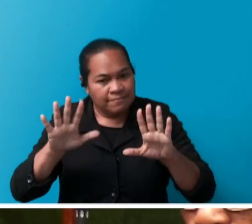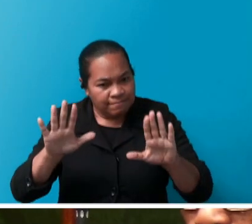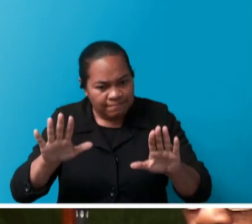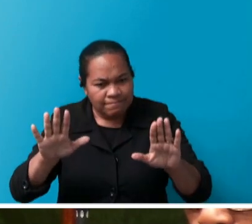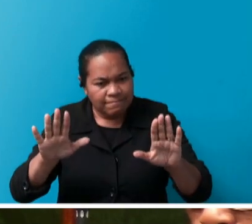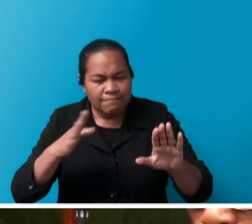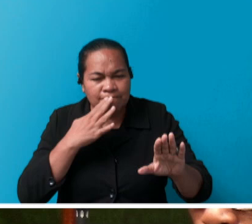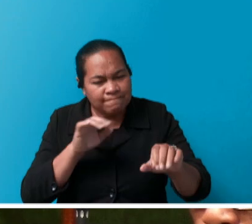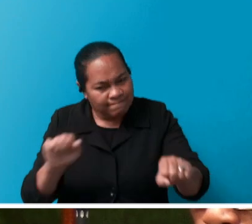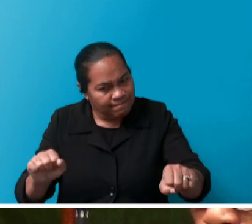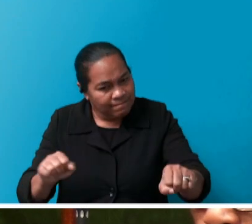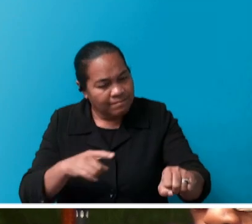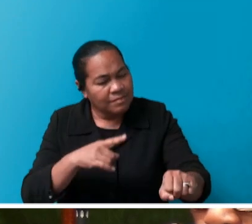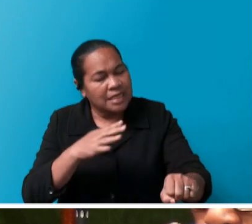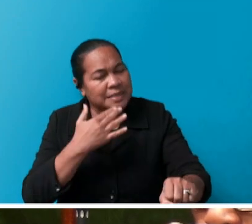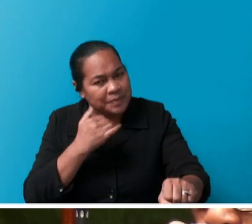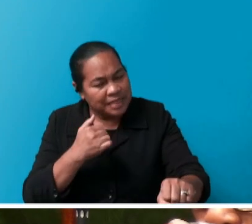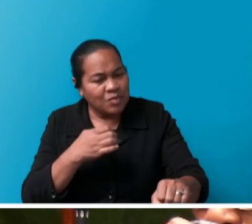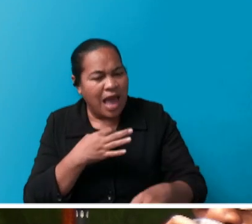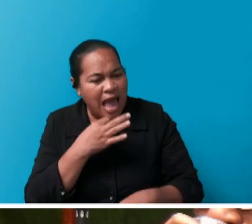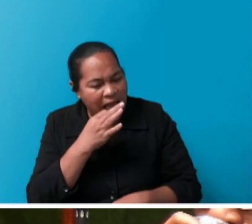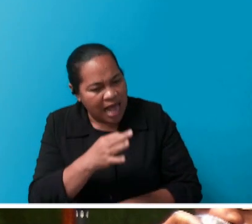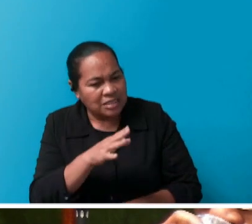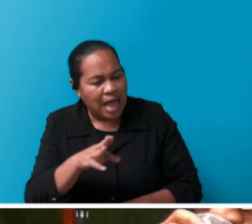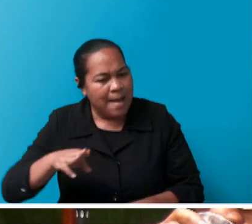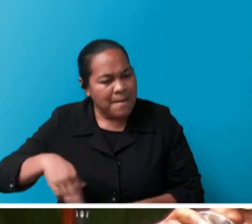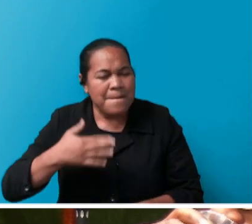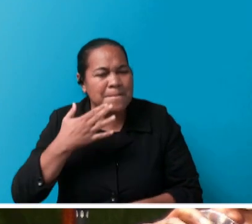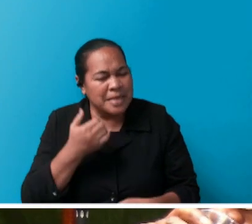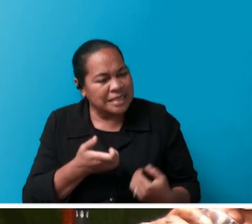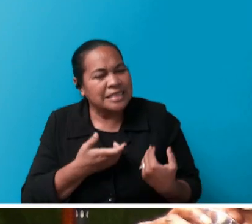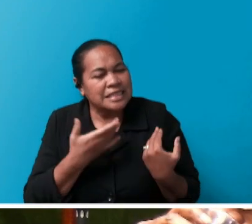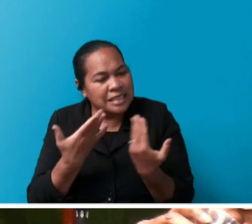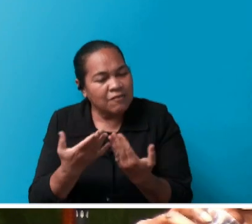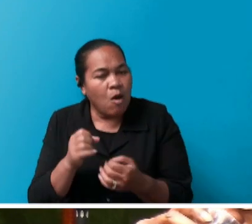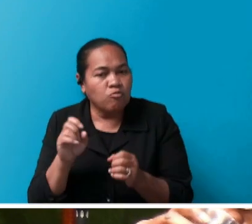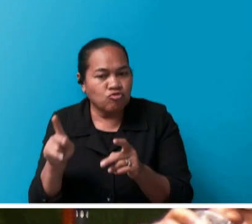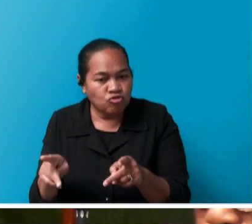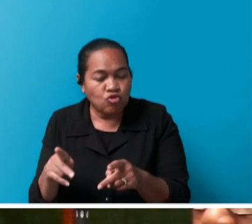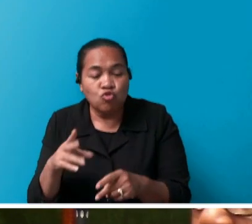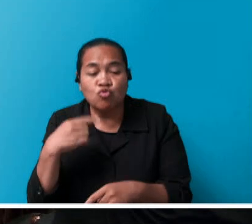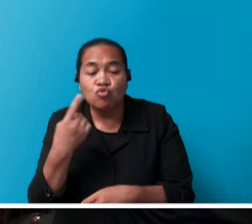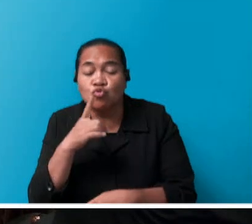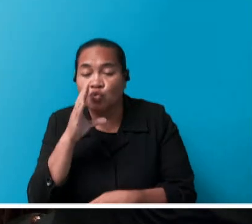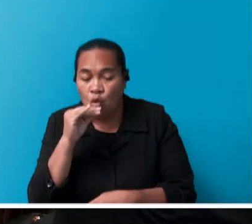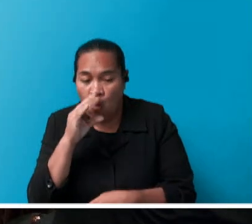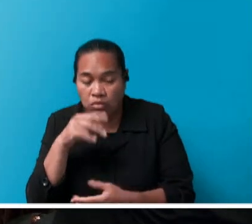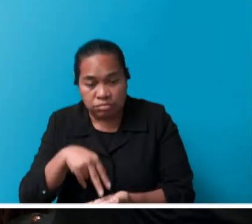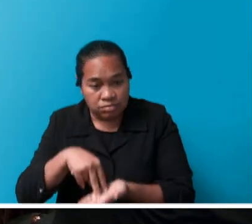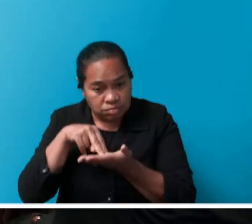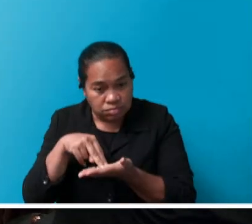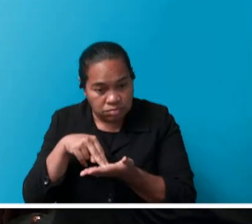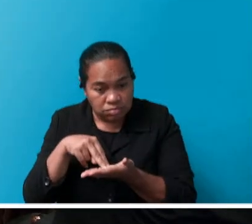I urge honorable members to give the opportunity to the Speaker to